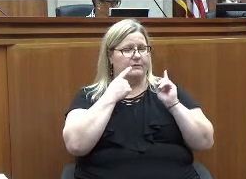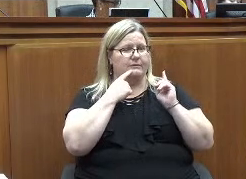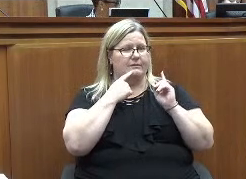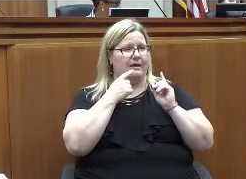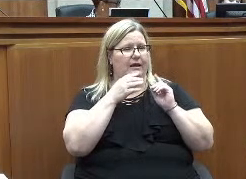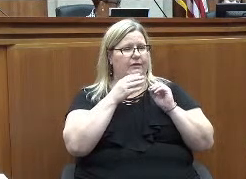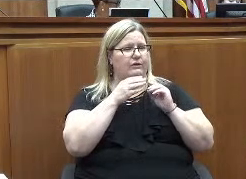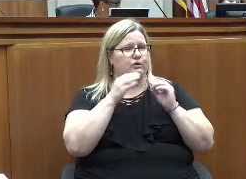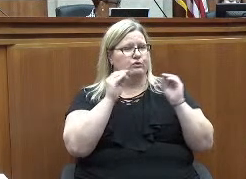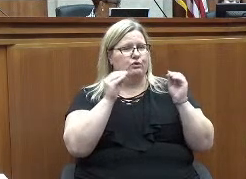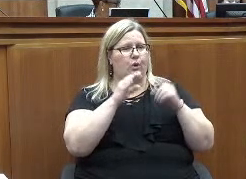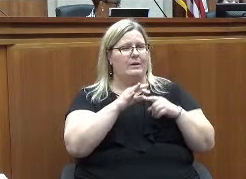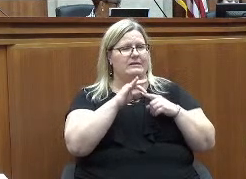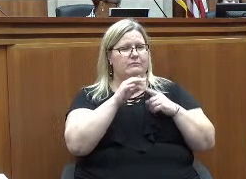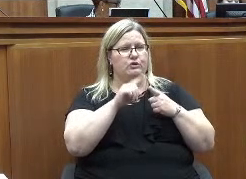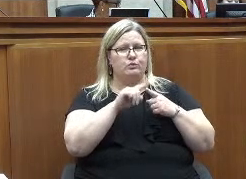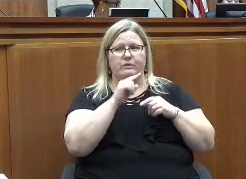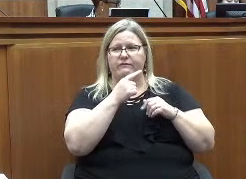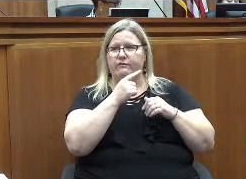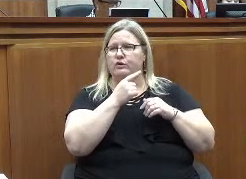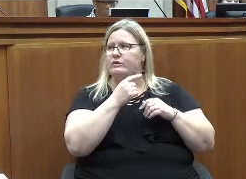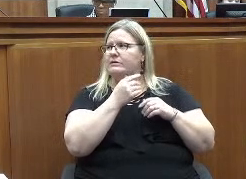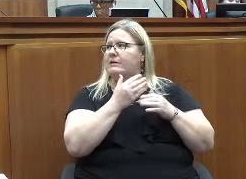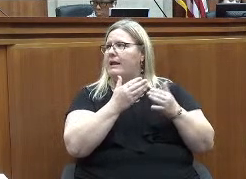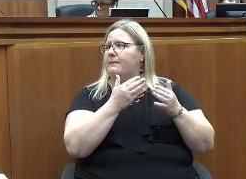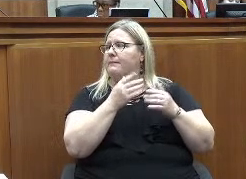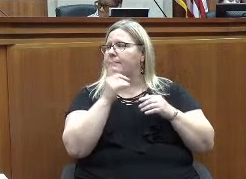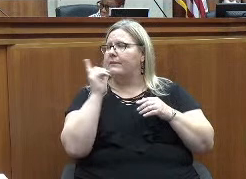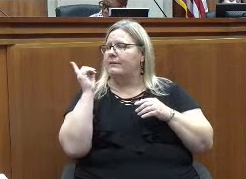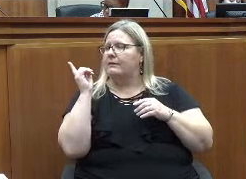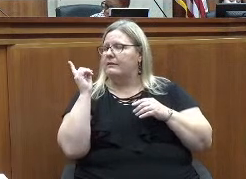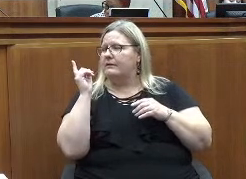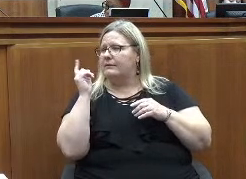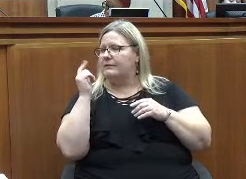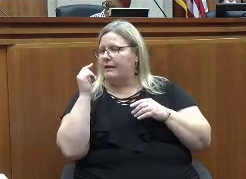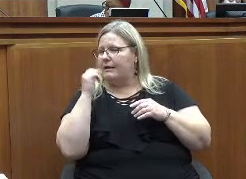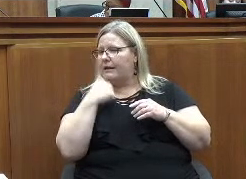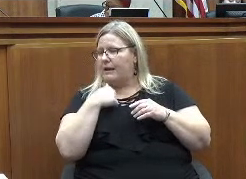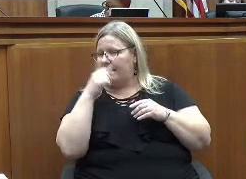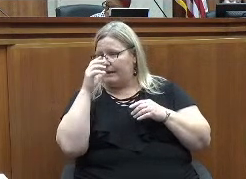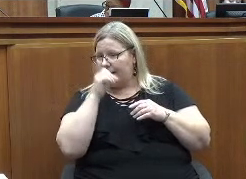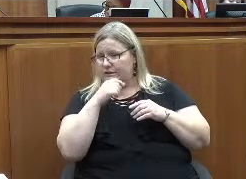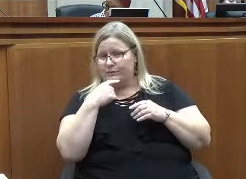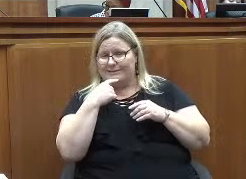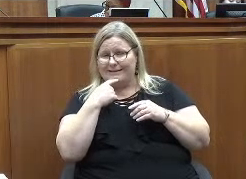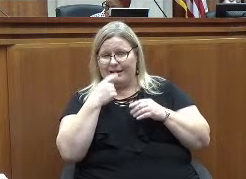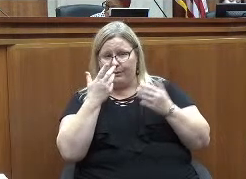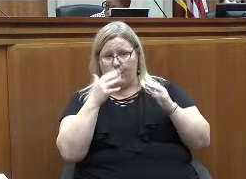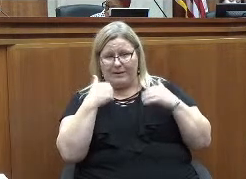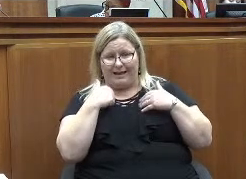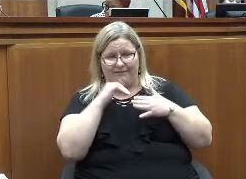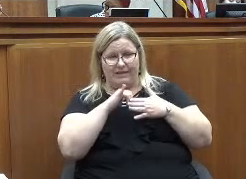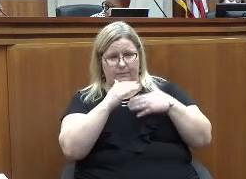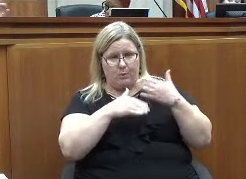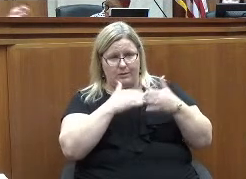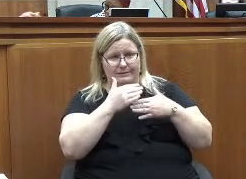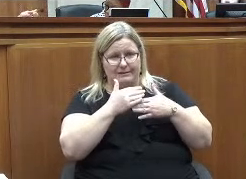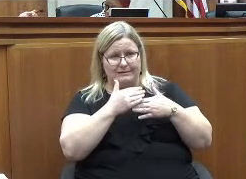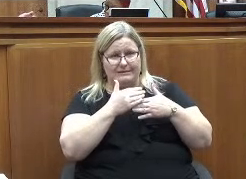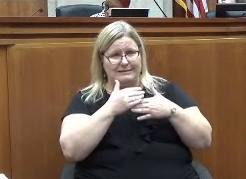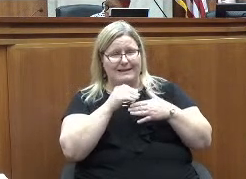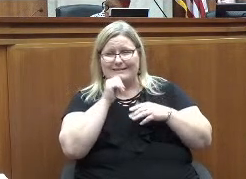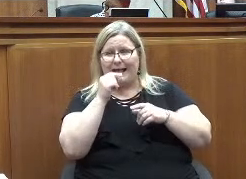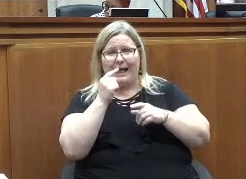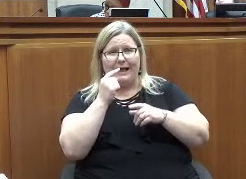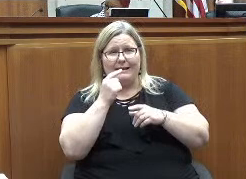item. So, but I guess I heard that we already, saying that we already have that process is not accurate.